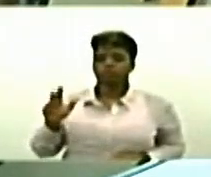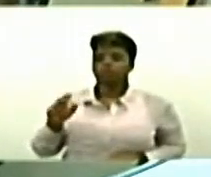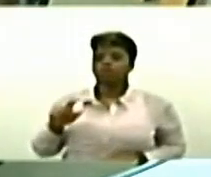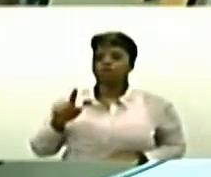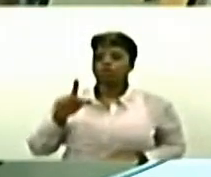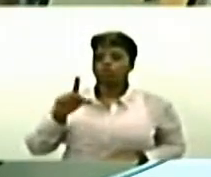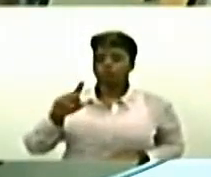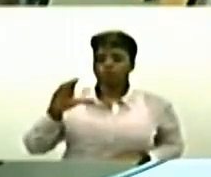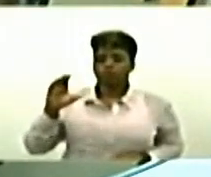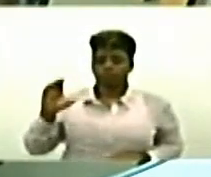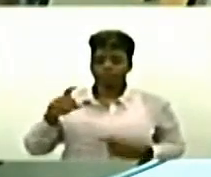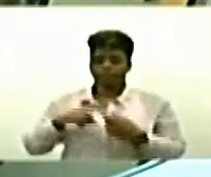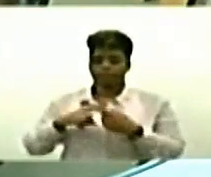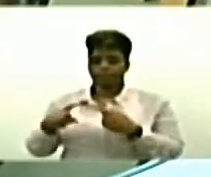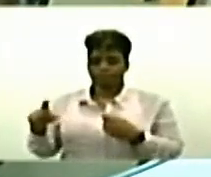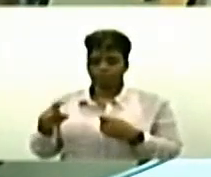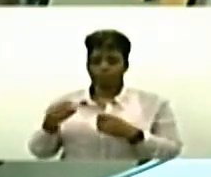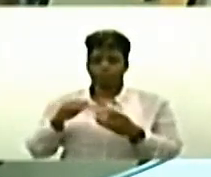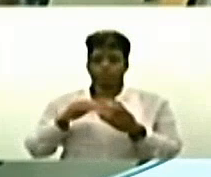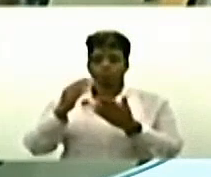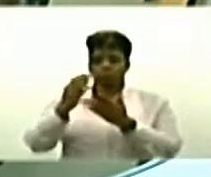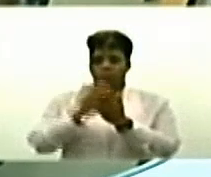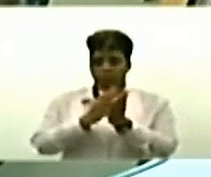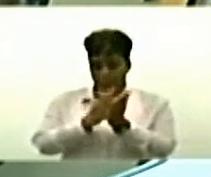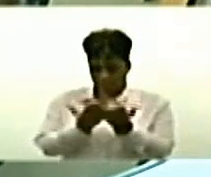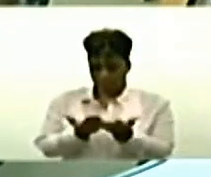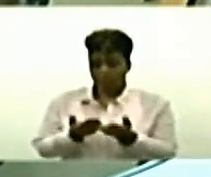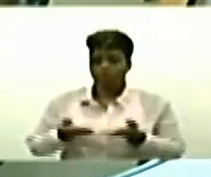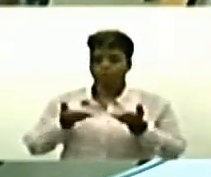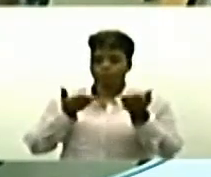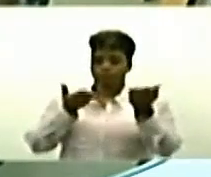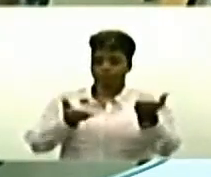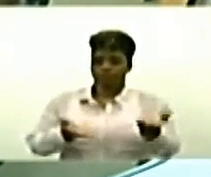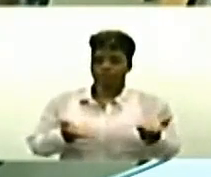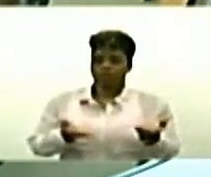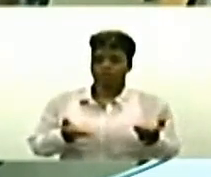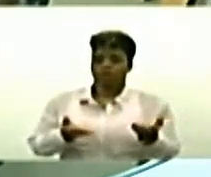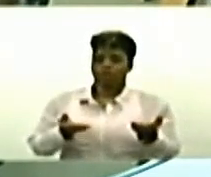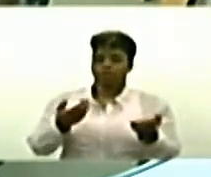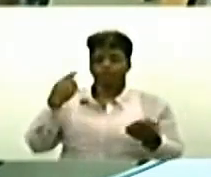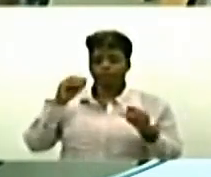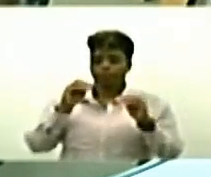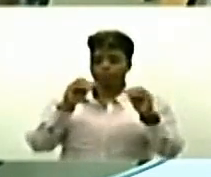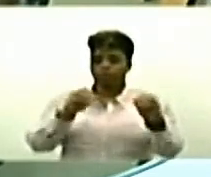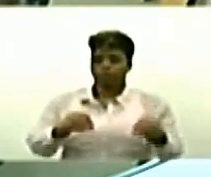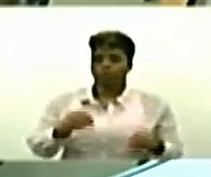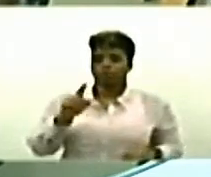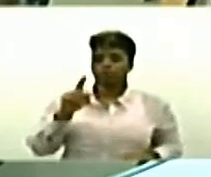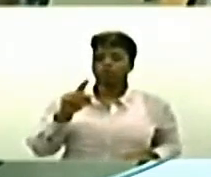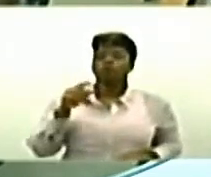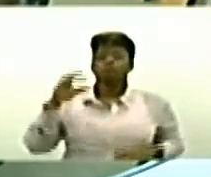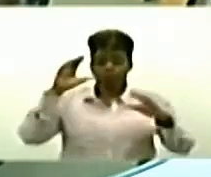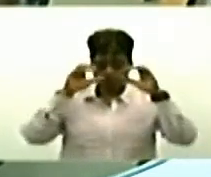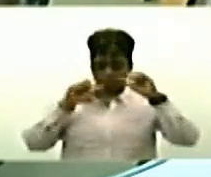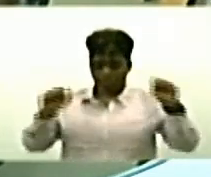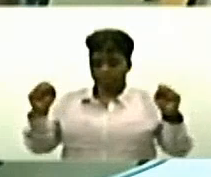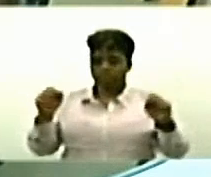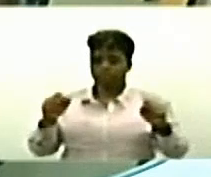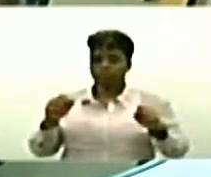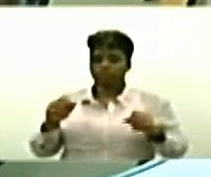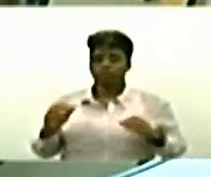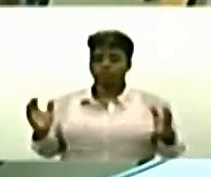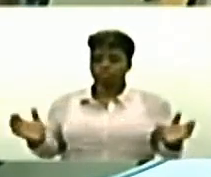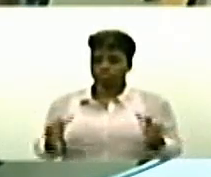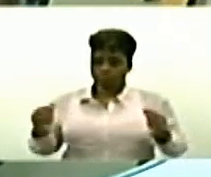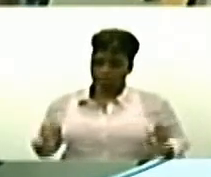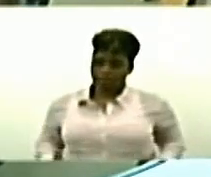63-1C of the Senate Standing Orders provides for the appointment of a committee to consist of the President as chairman and two members to be